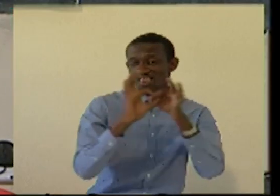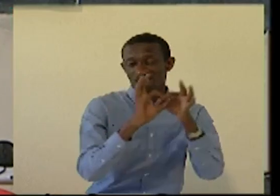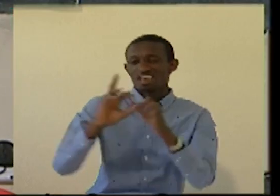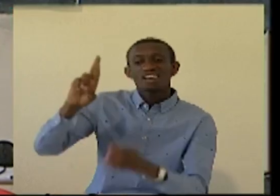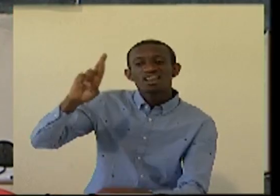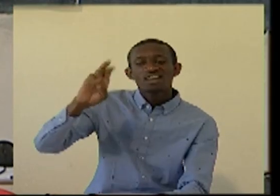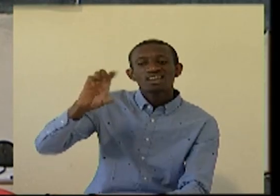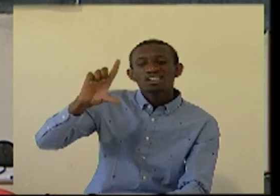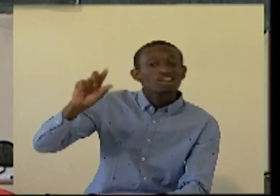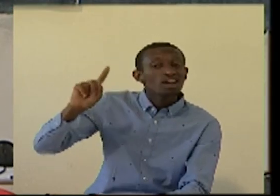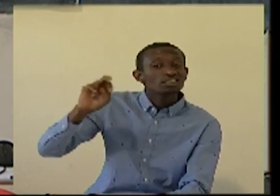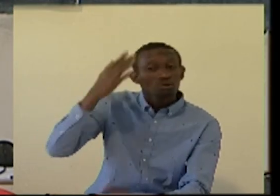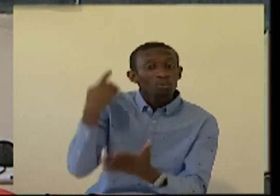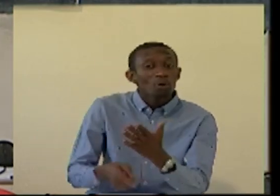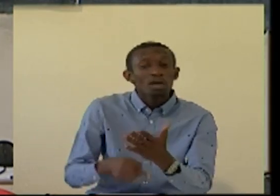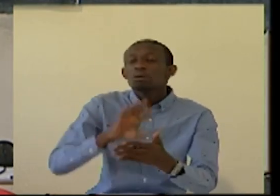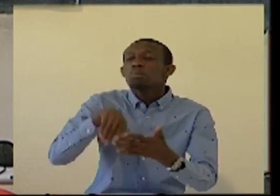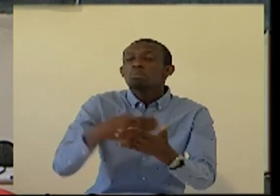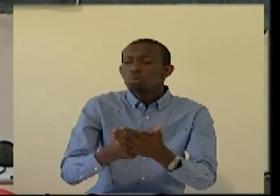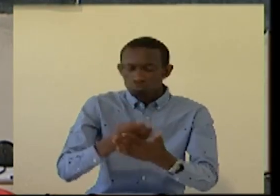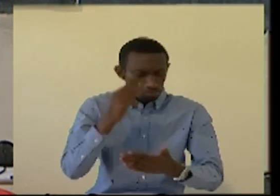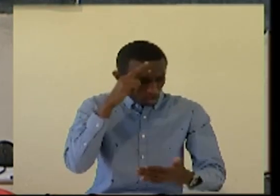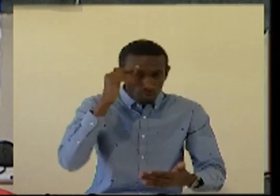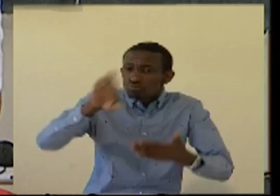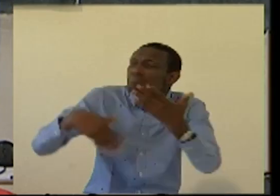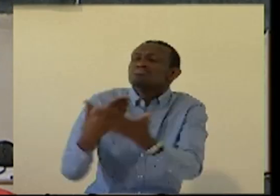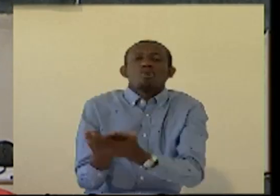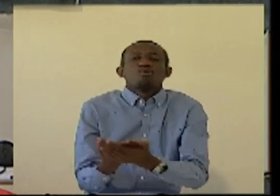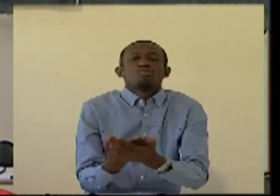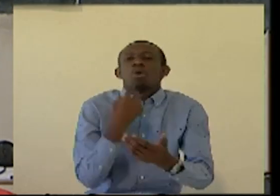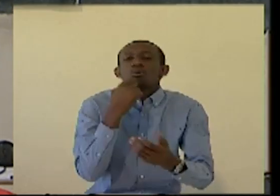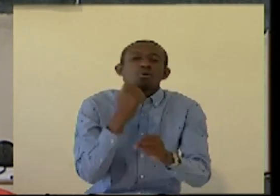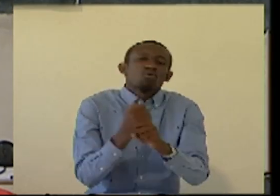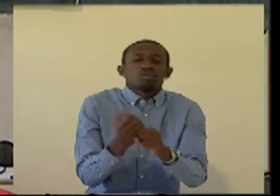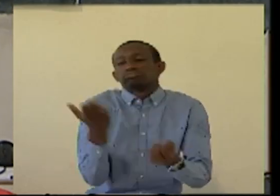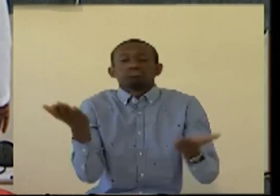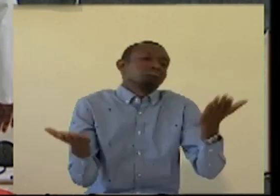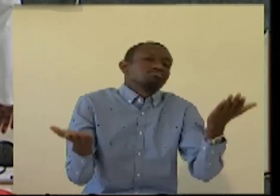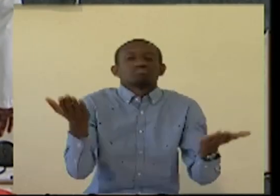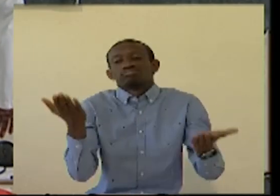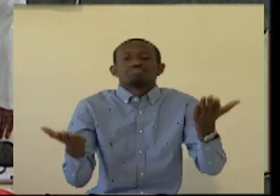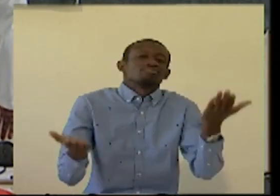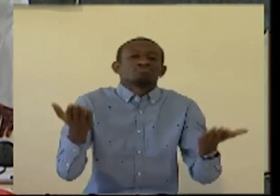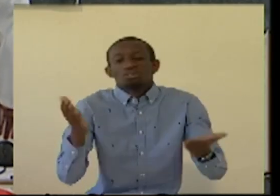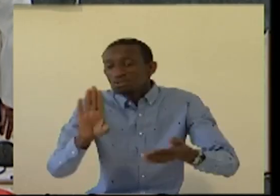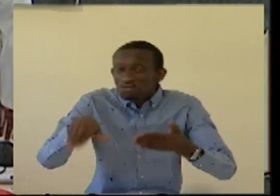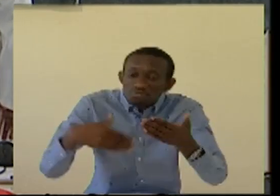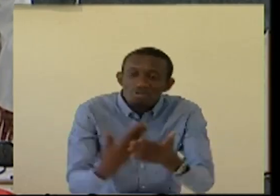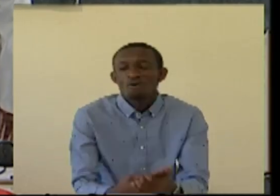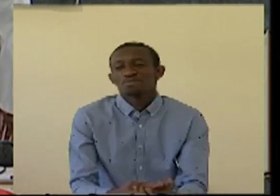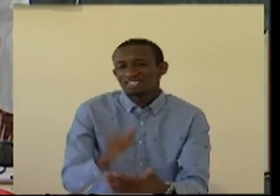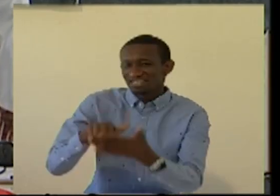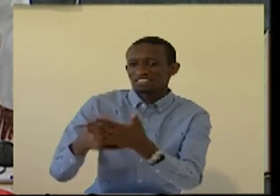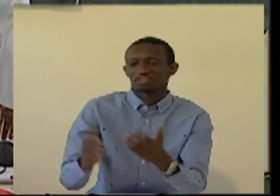of carbon-12. For example, when we take carbon-12 and you measure